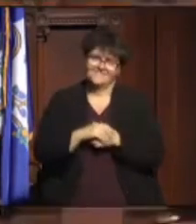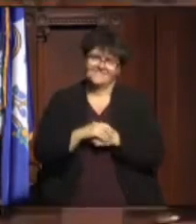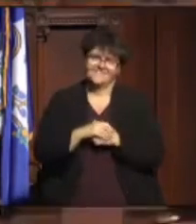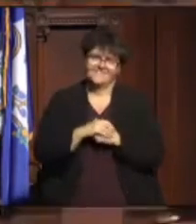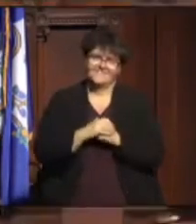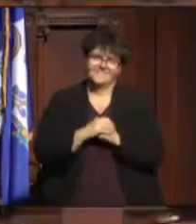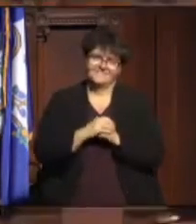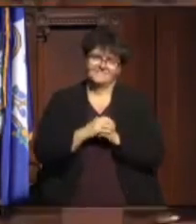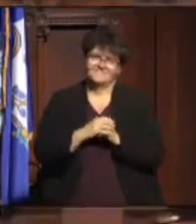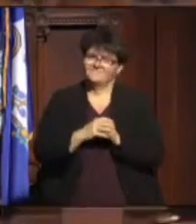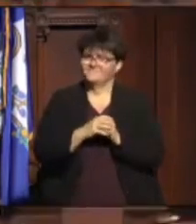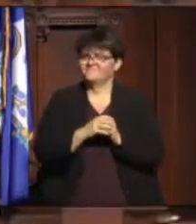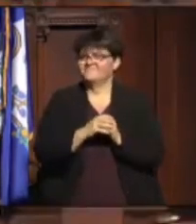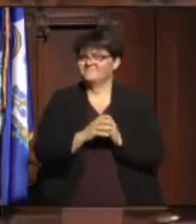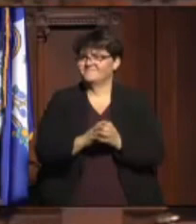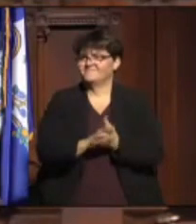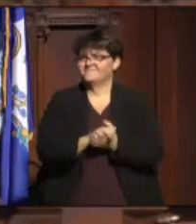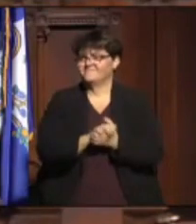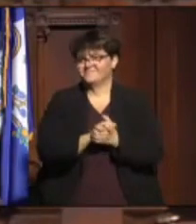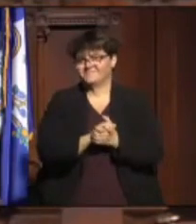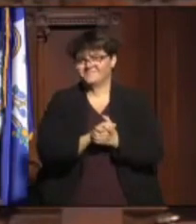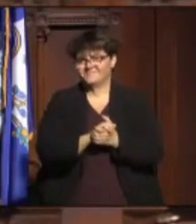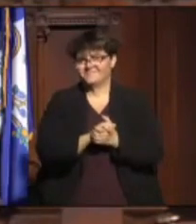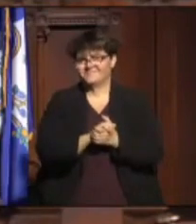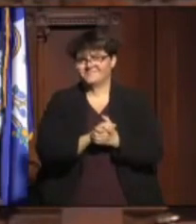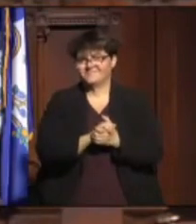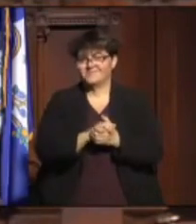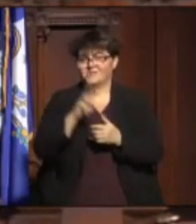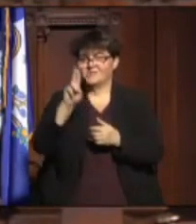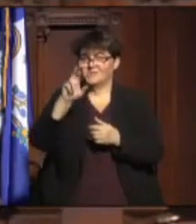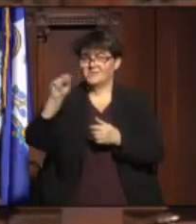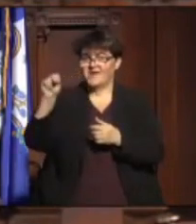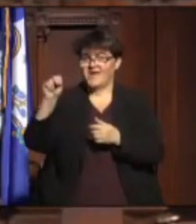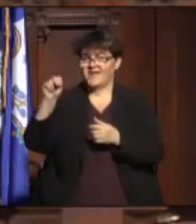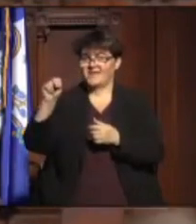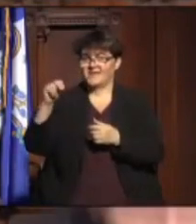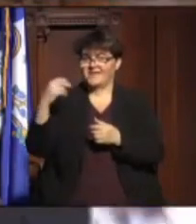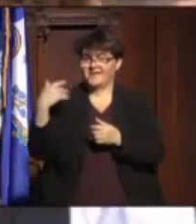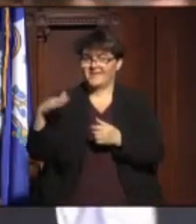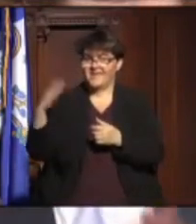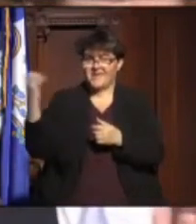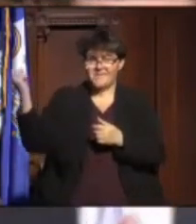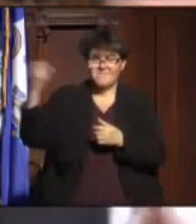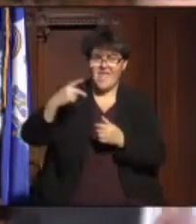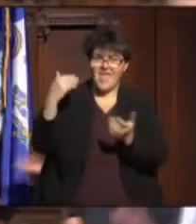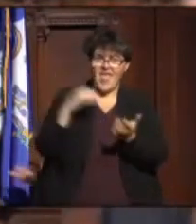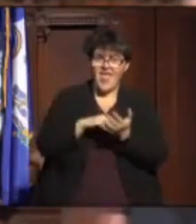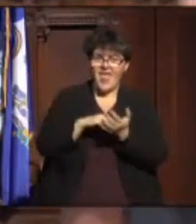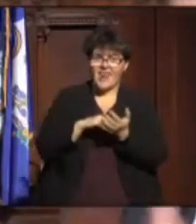So UConn is coming back. Connecticut's coming back. God bless Team Connecticut. Thanks, everybody.